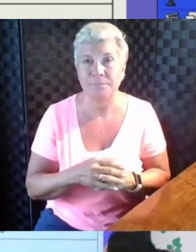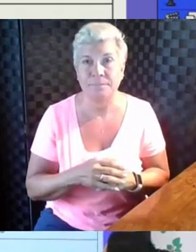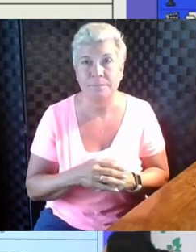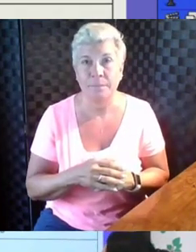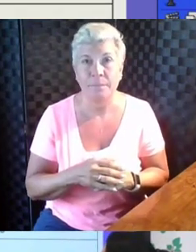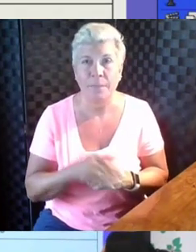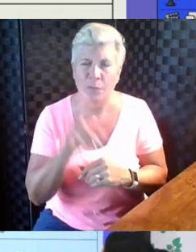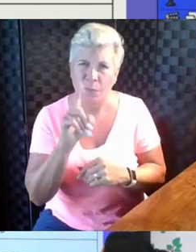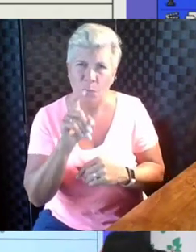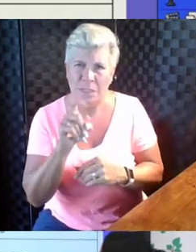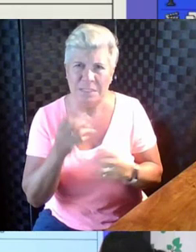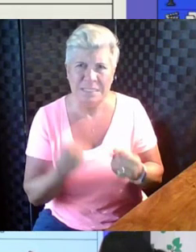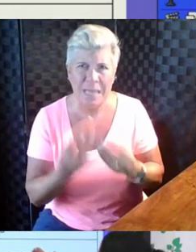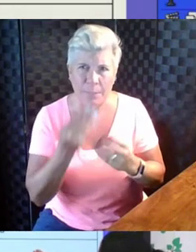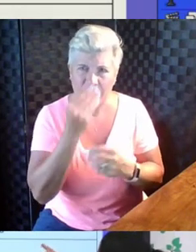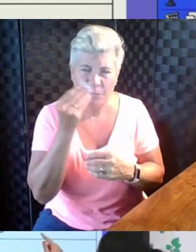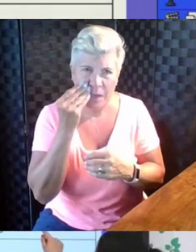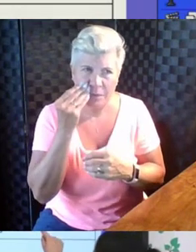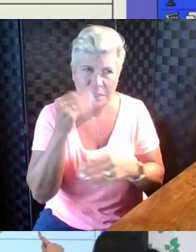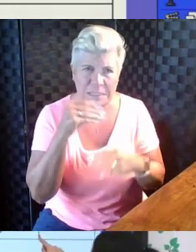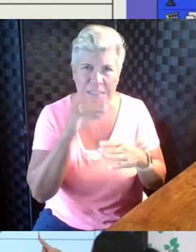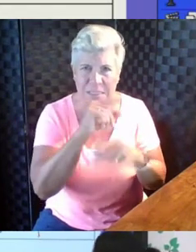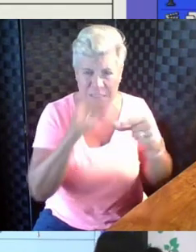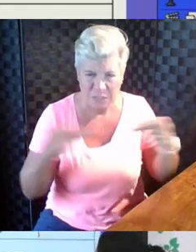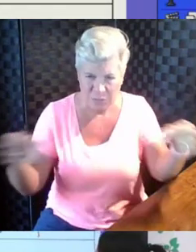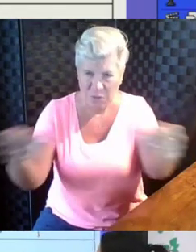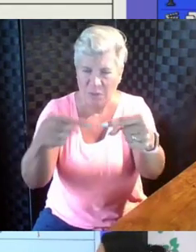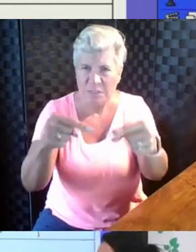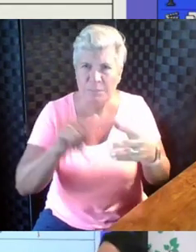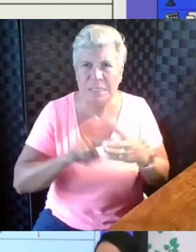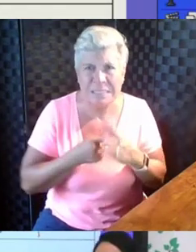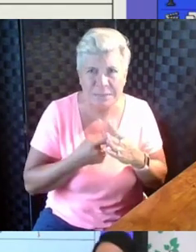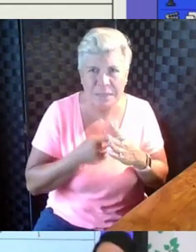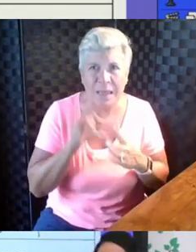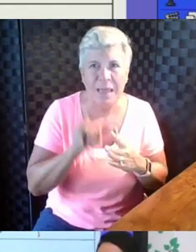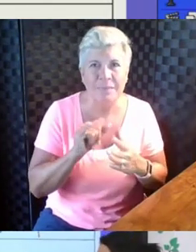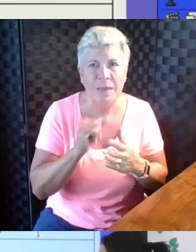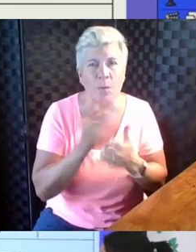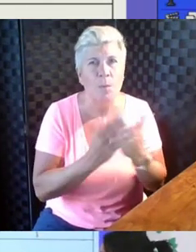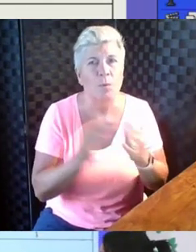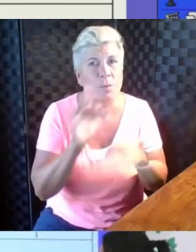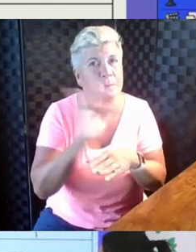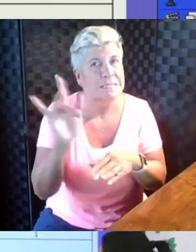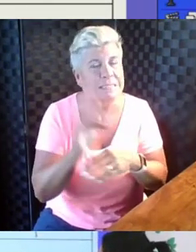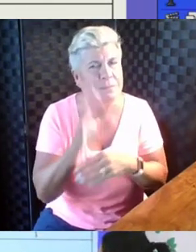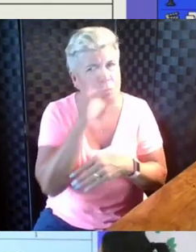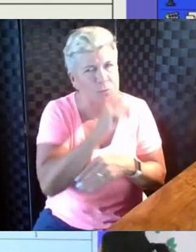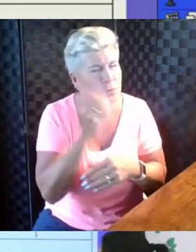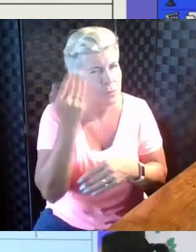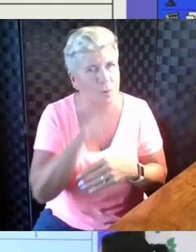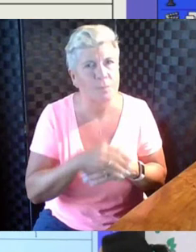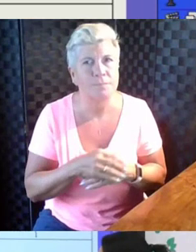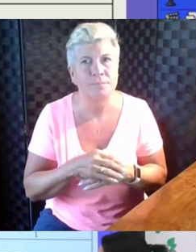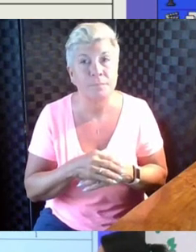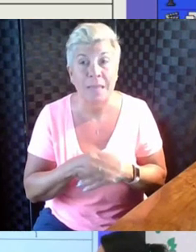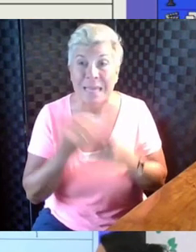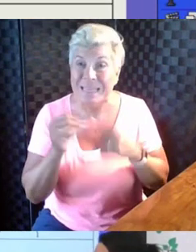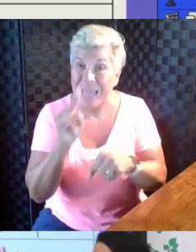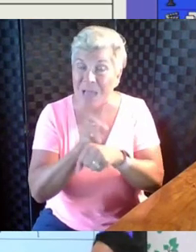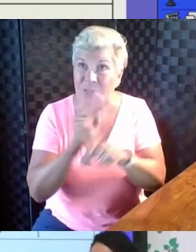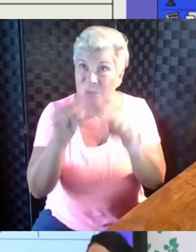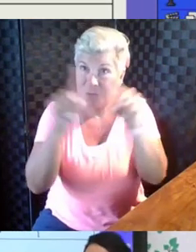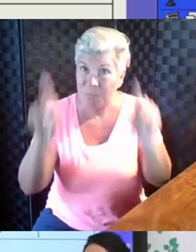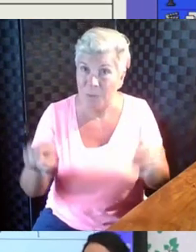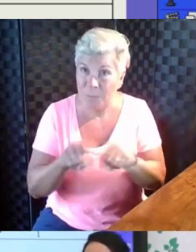And then we have our question, how many flowers are in the garden to begin with? And that is the part that we're missing. Now we can use our